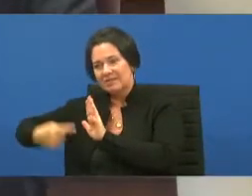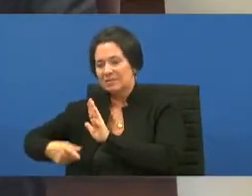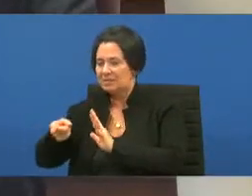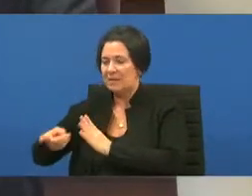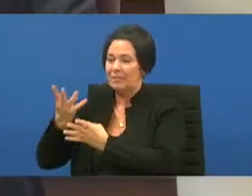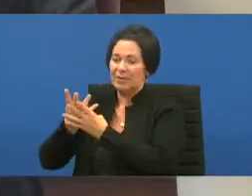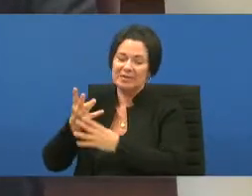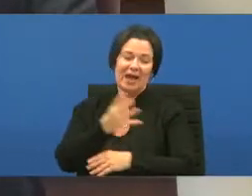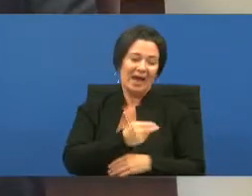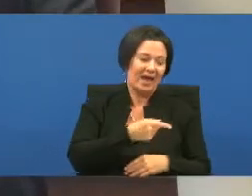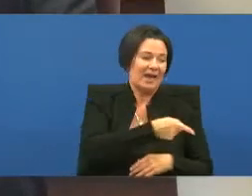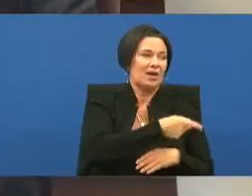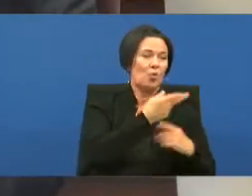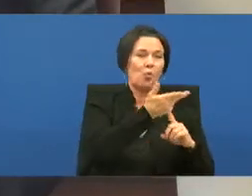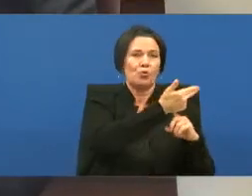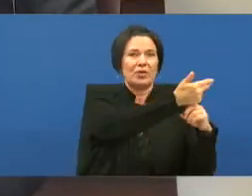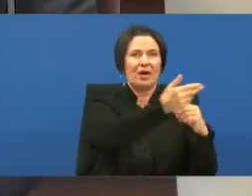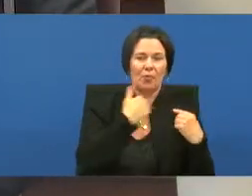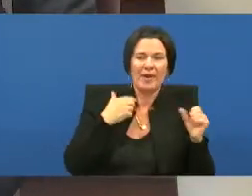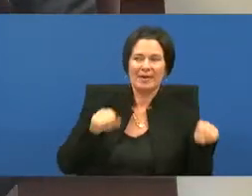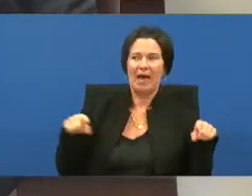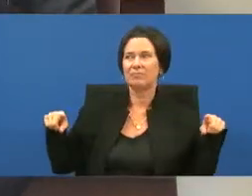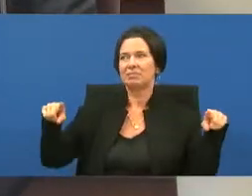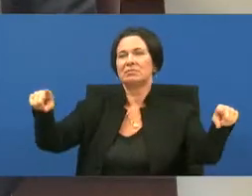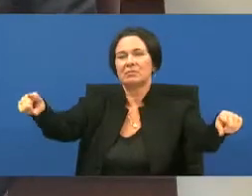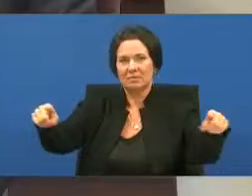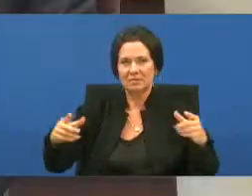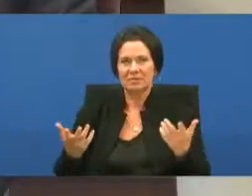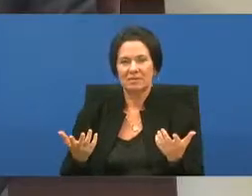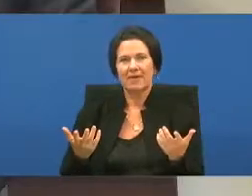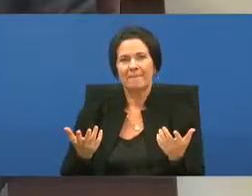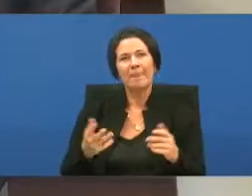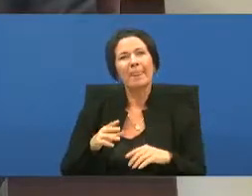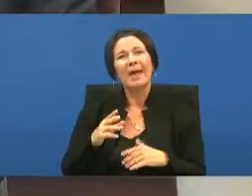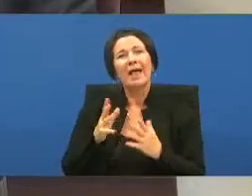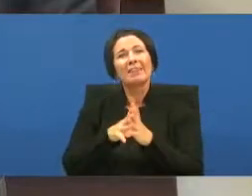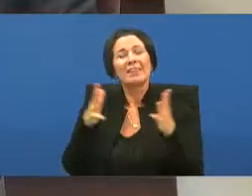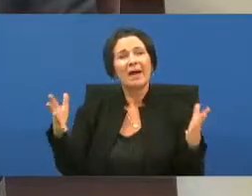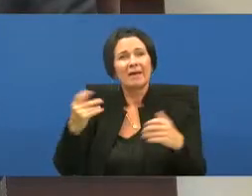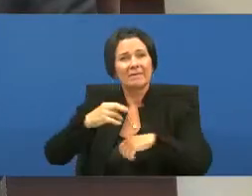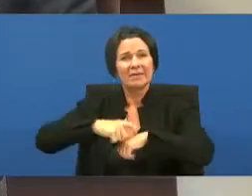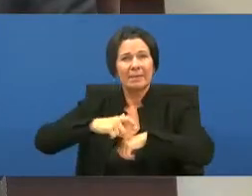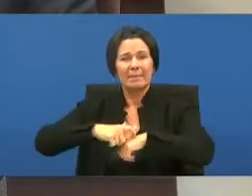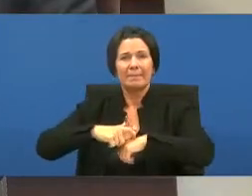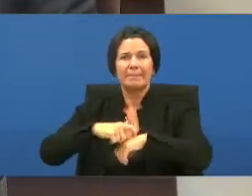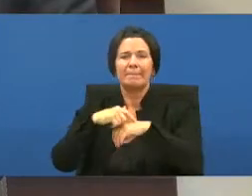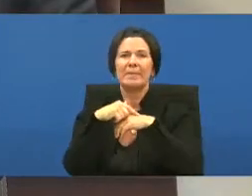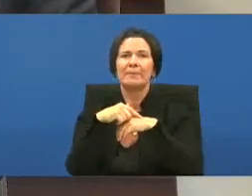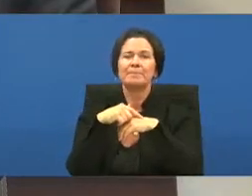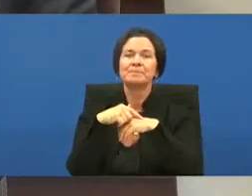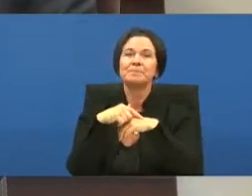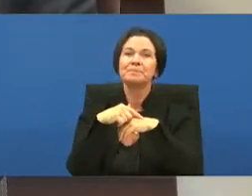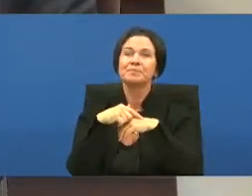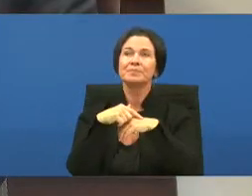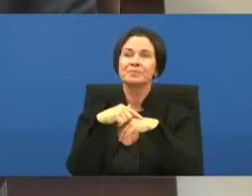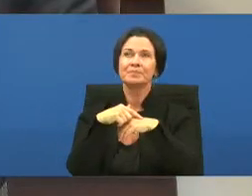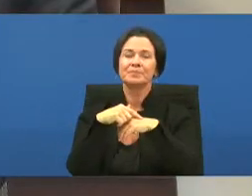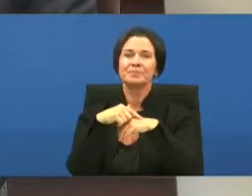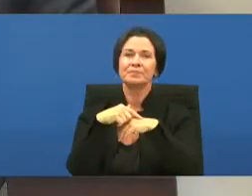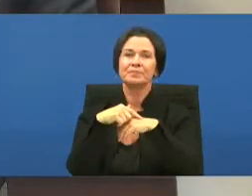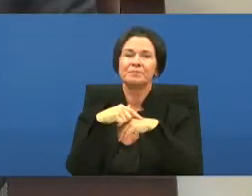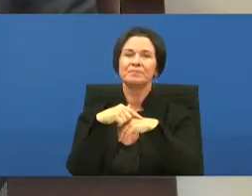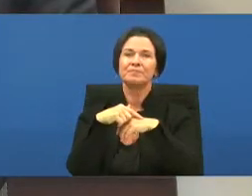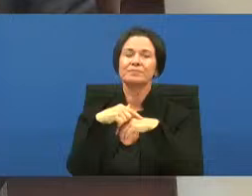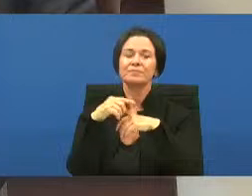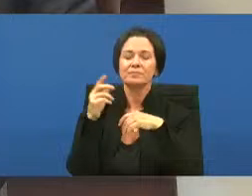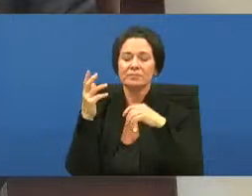as far as getting these projects done. One thing I think about a lot of the times, and you know, we're in this situation now